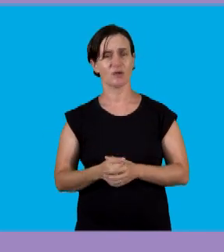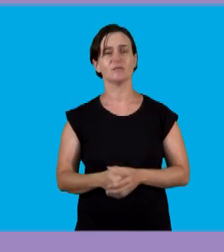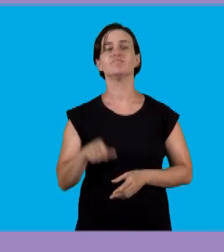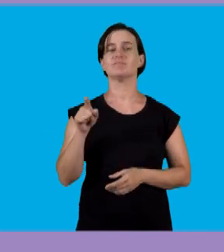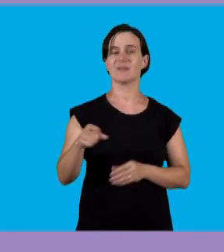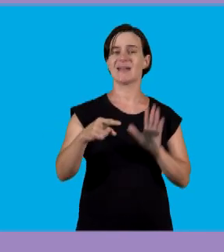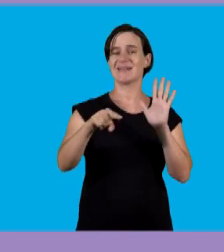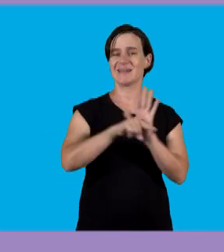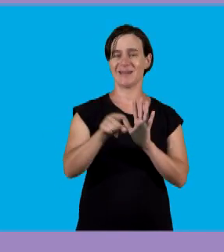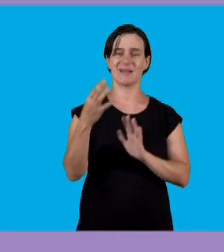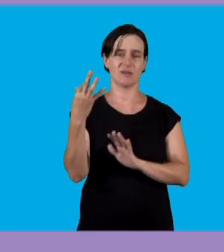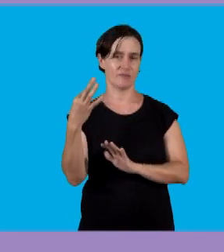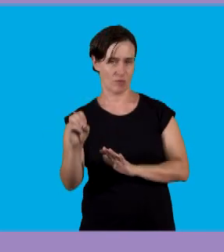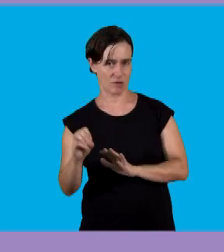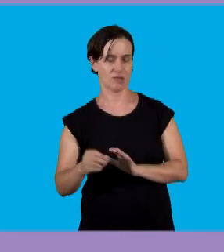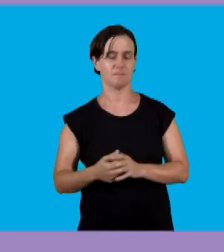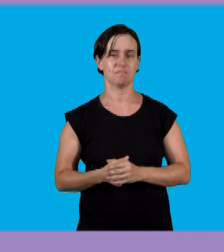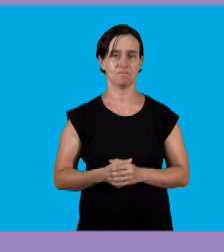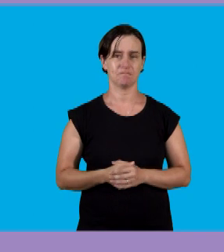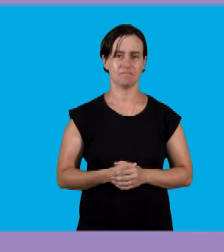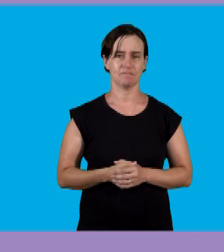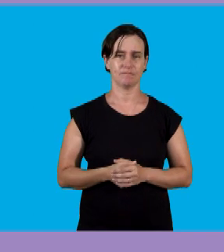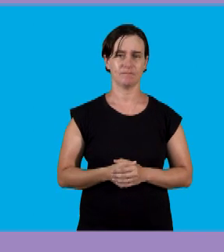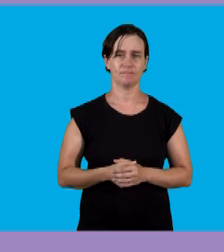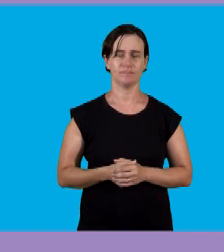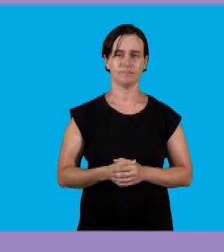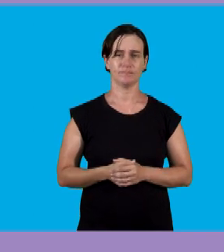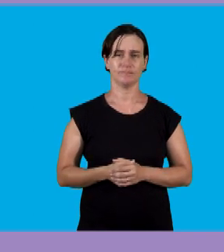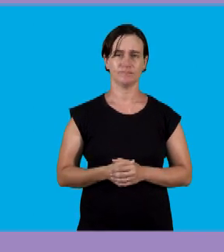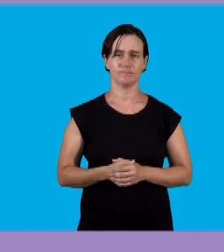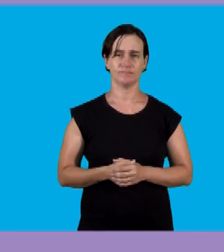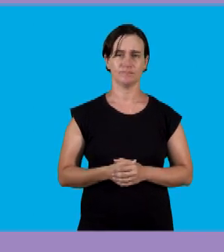is indeed a negative 13.